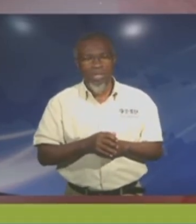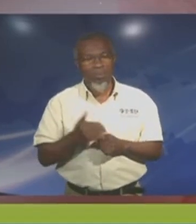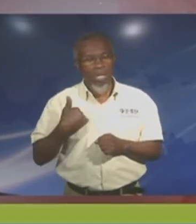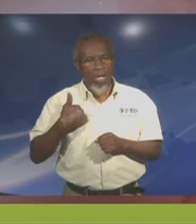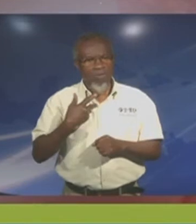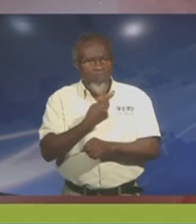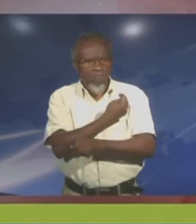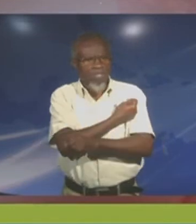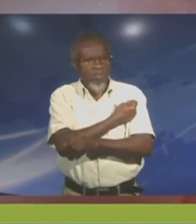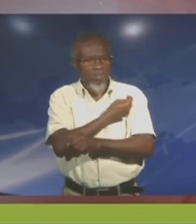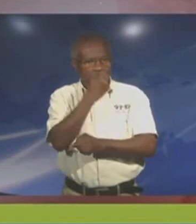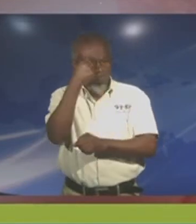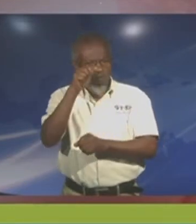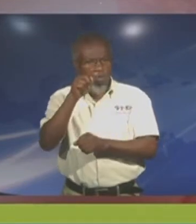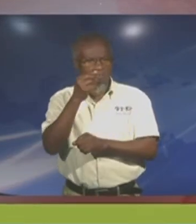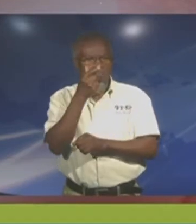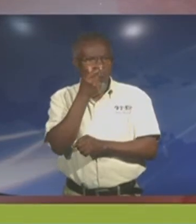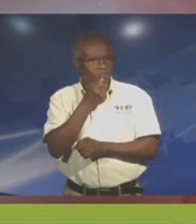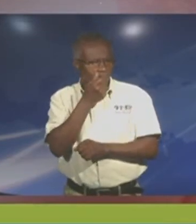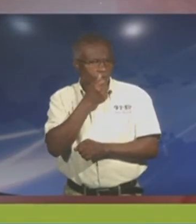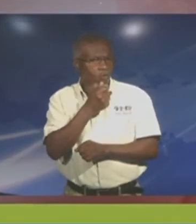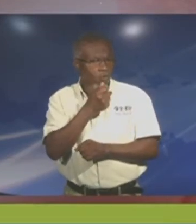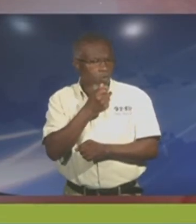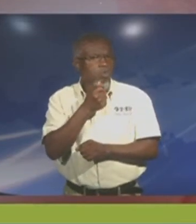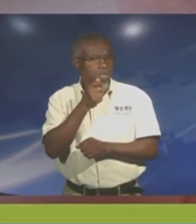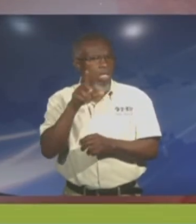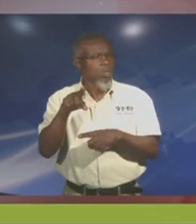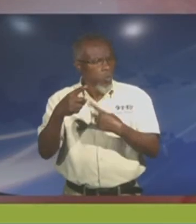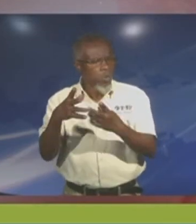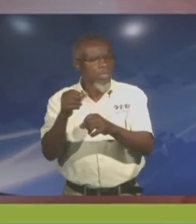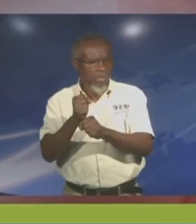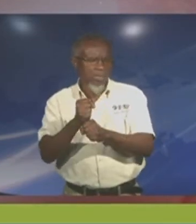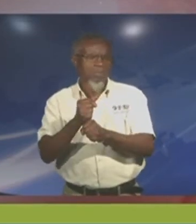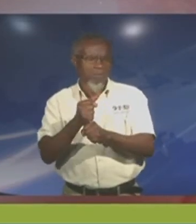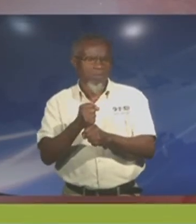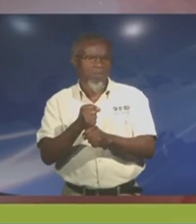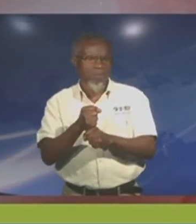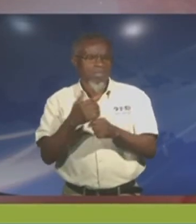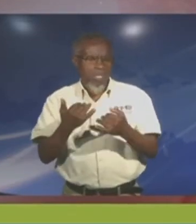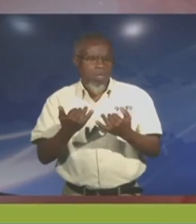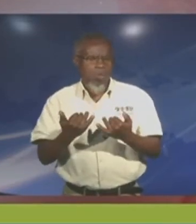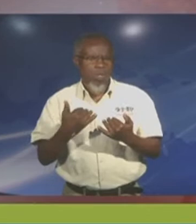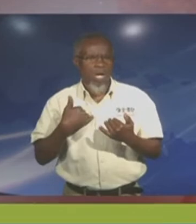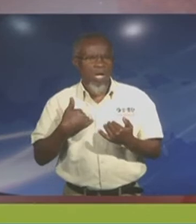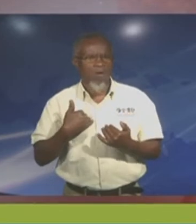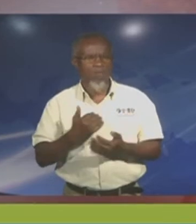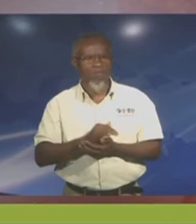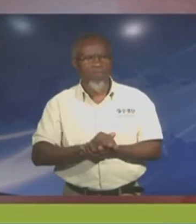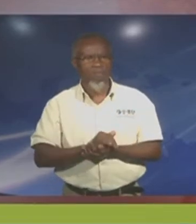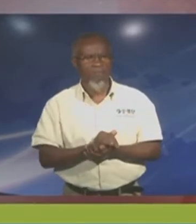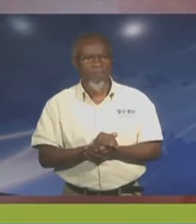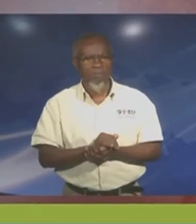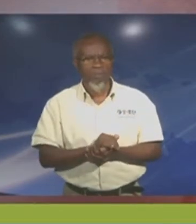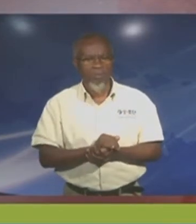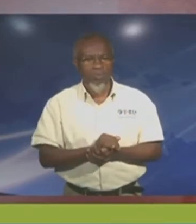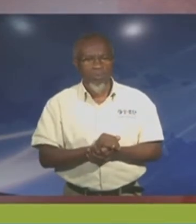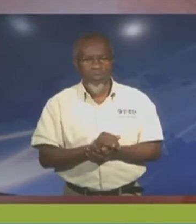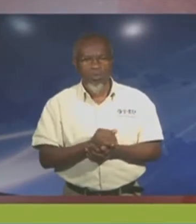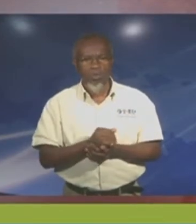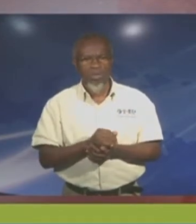the groups that have always been warned and advised to take vaccinations are reminded so to do. Those with chronic illness, pregnant